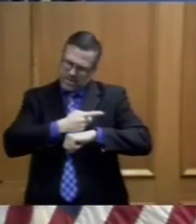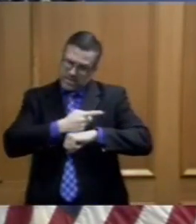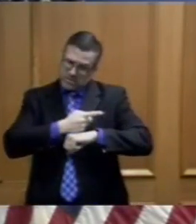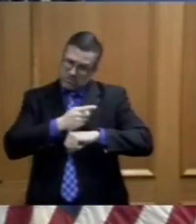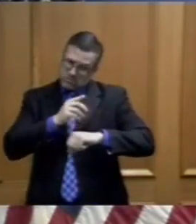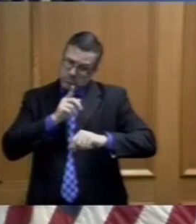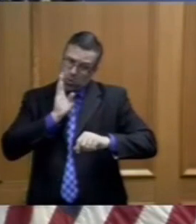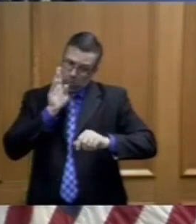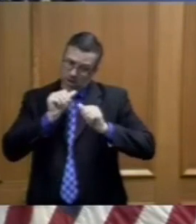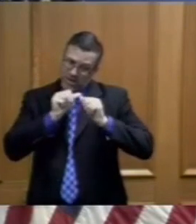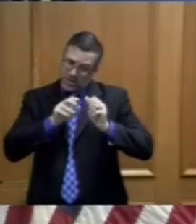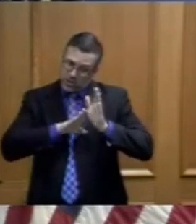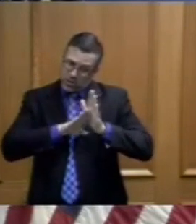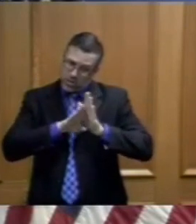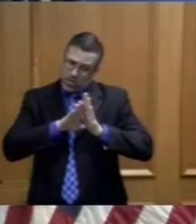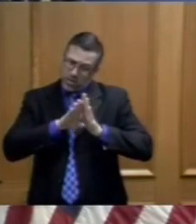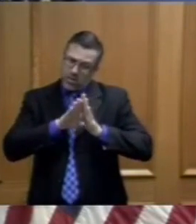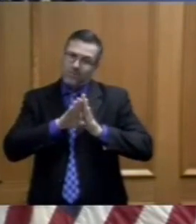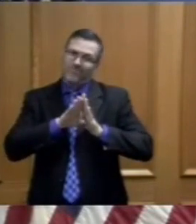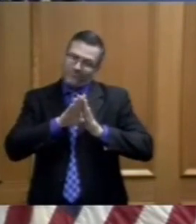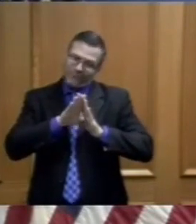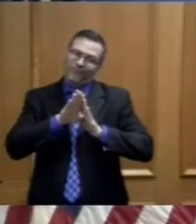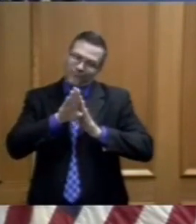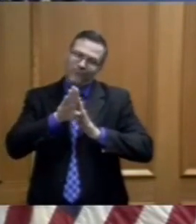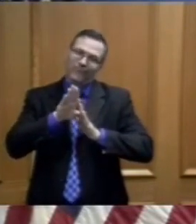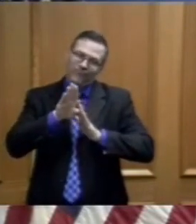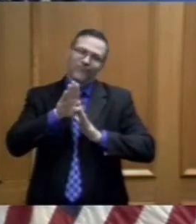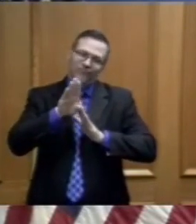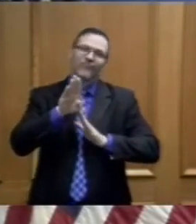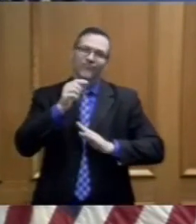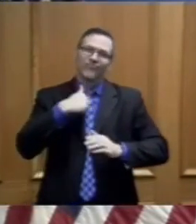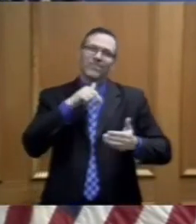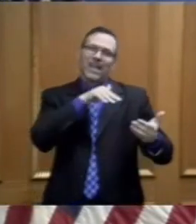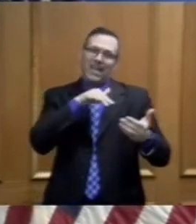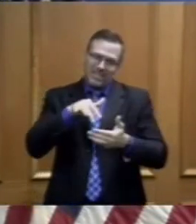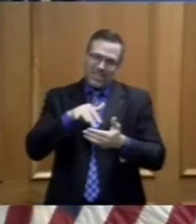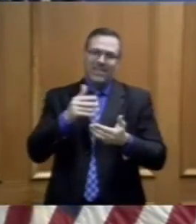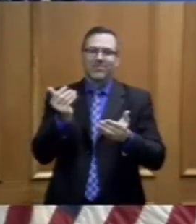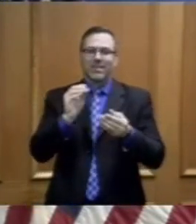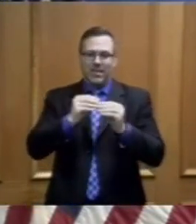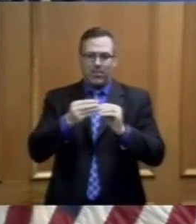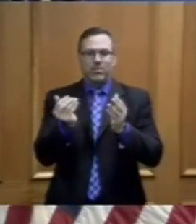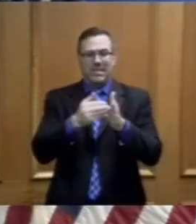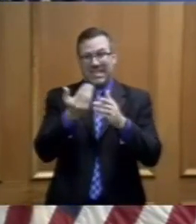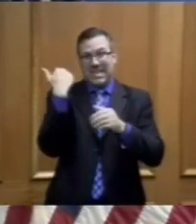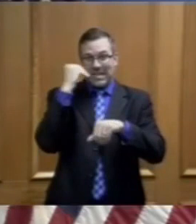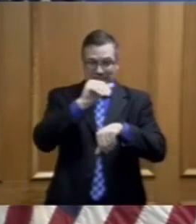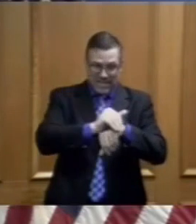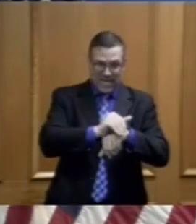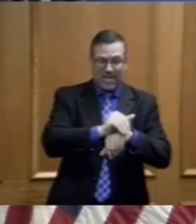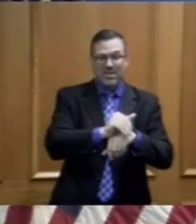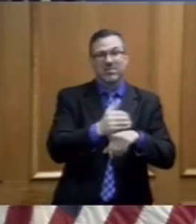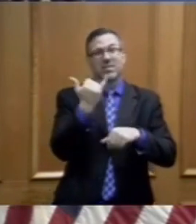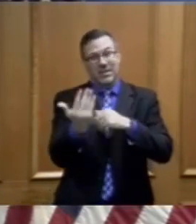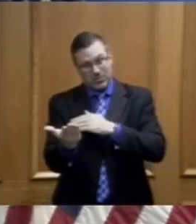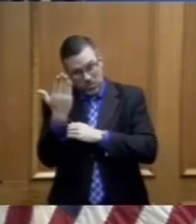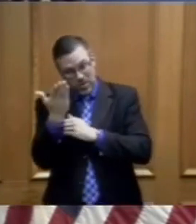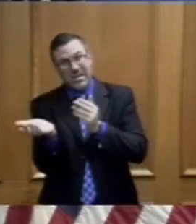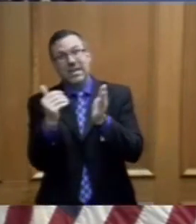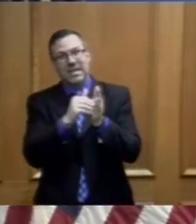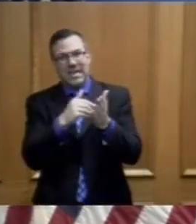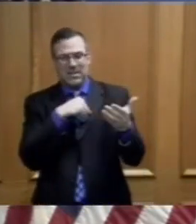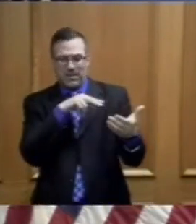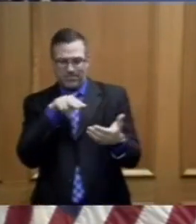trend. We looked at the numbers again last night. I looked at the numbers again this morning, and there was clearly